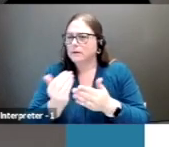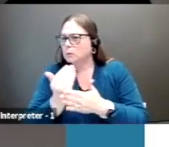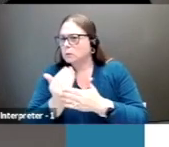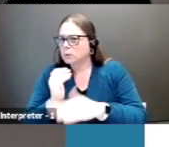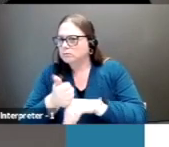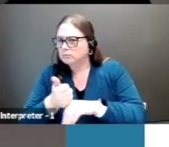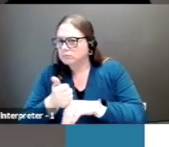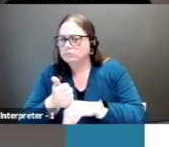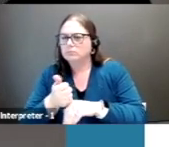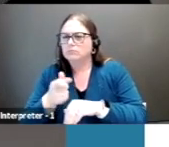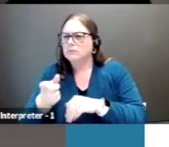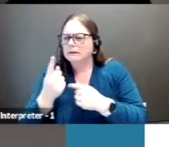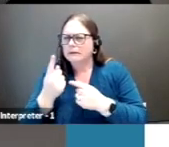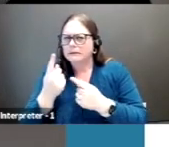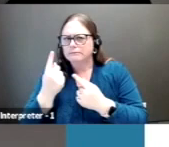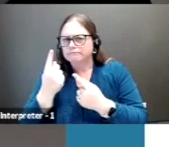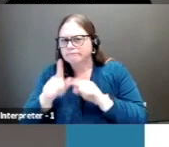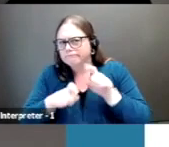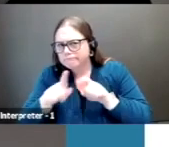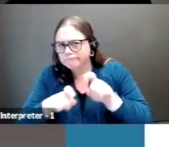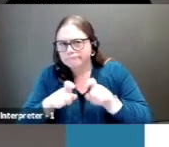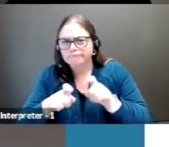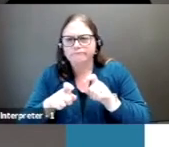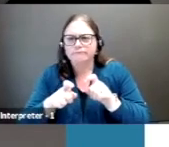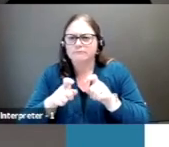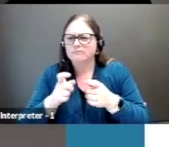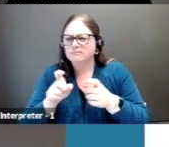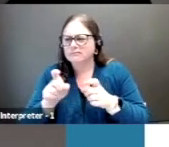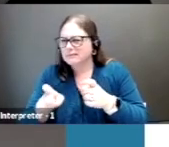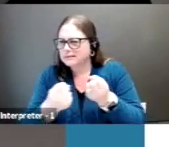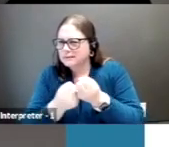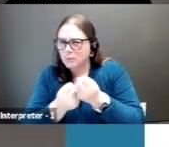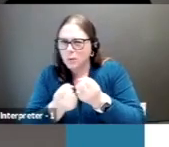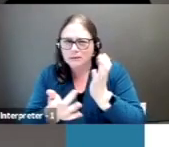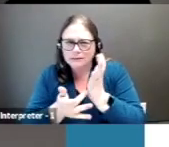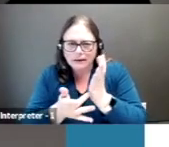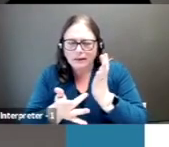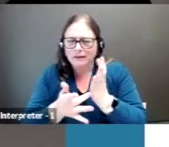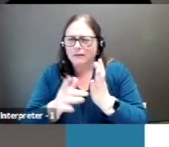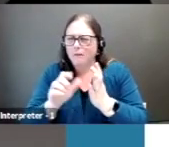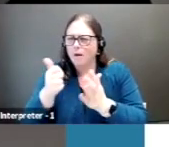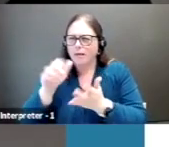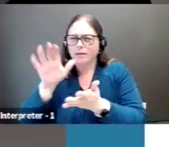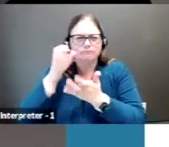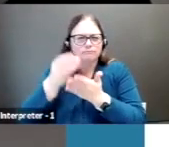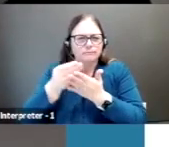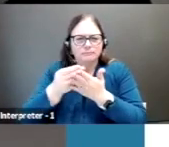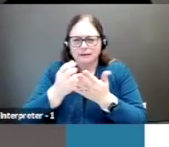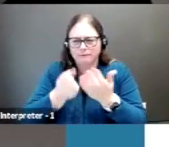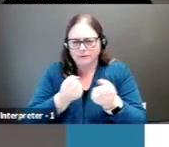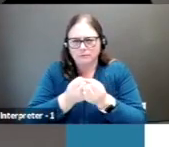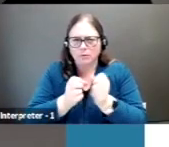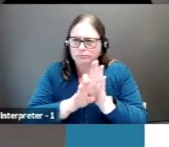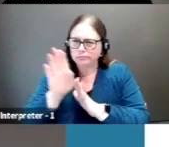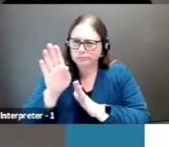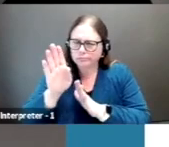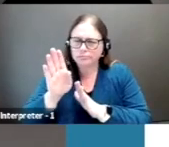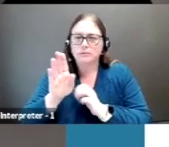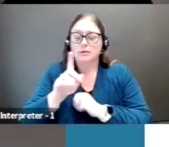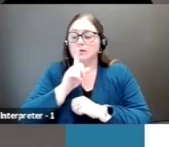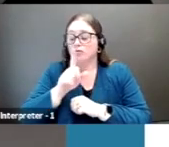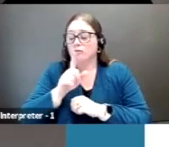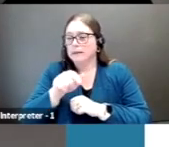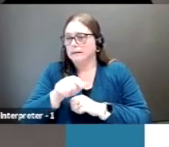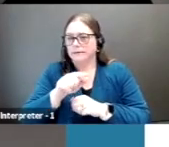inquiries, providing technical assistance, and identifying funding opportunities to expand our cooperative development activities across the